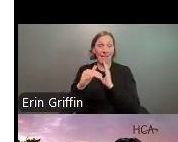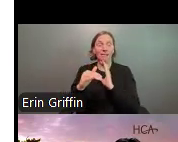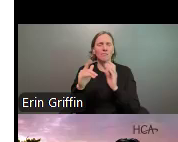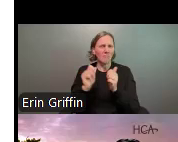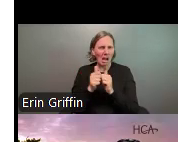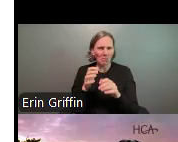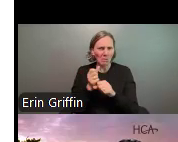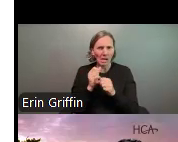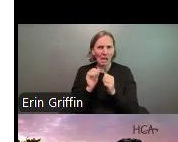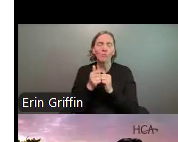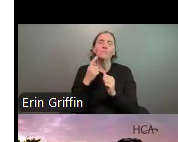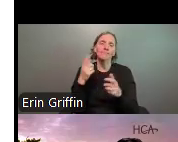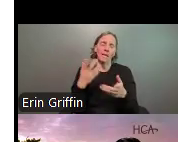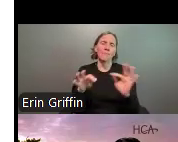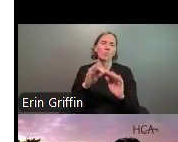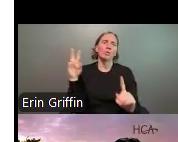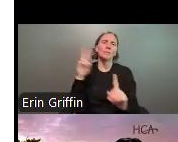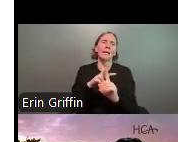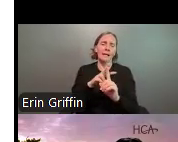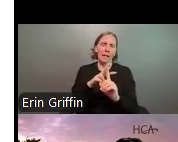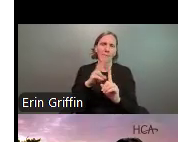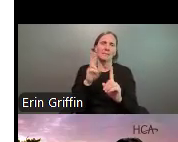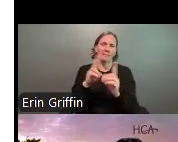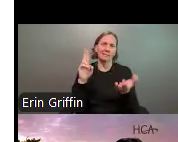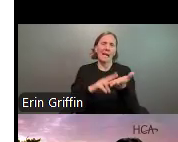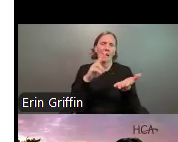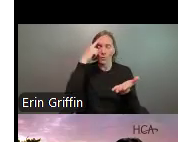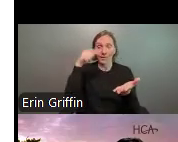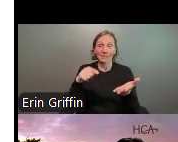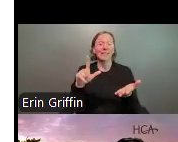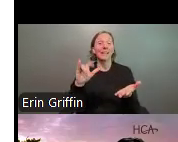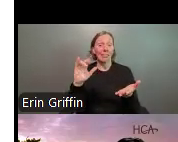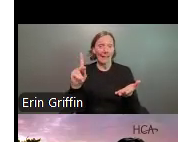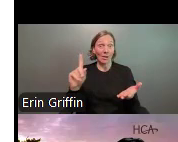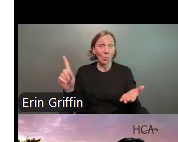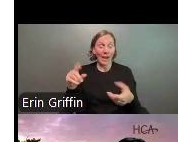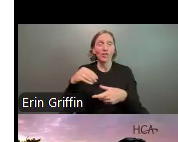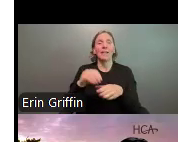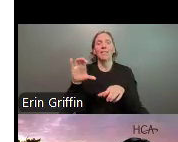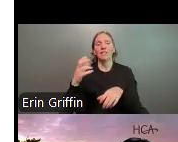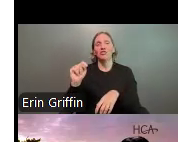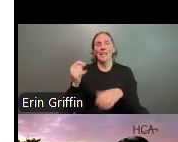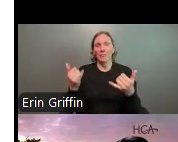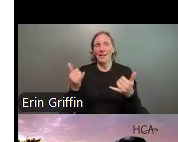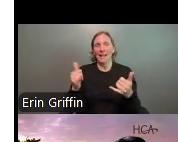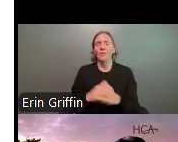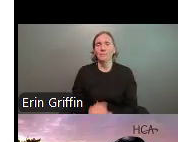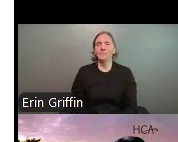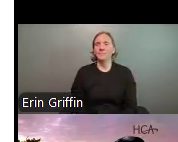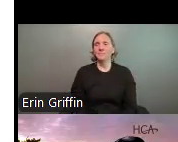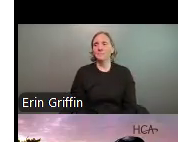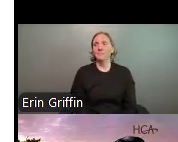do need to sign up. And so that link will be in our chat as well. Next